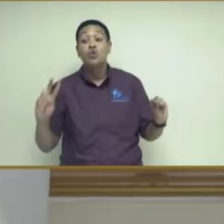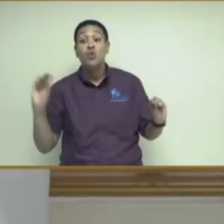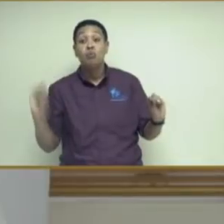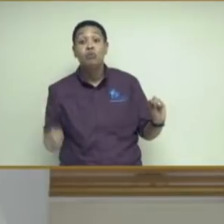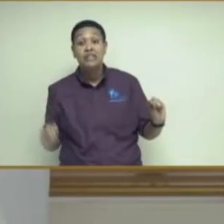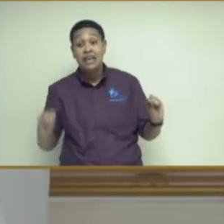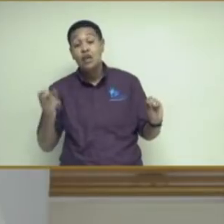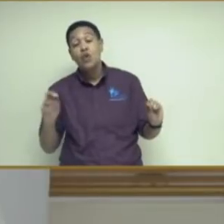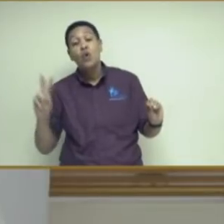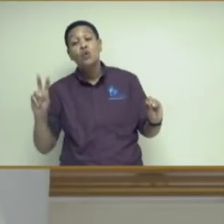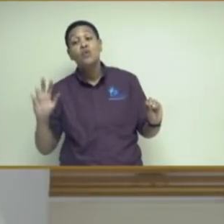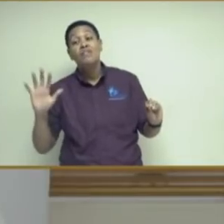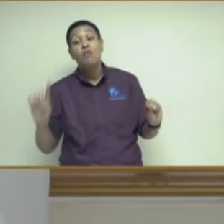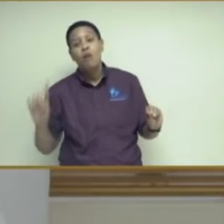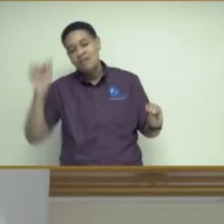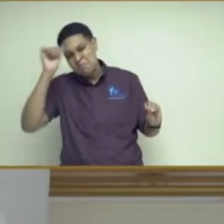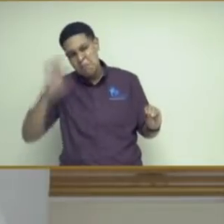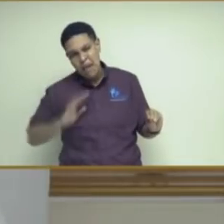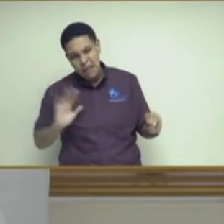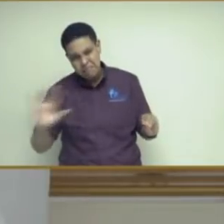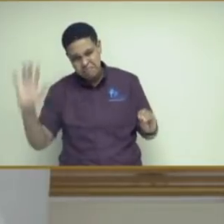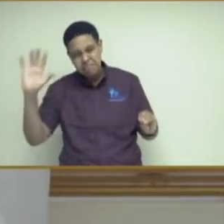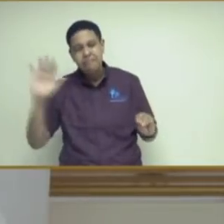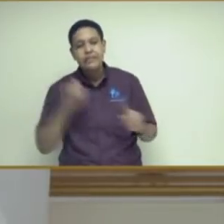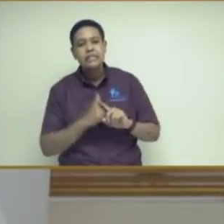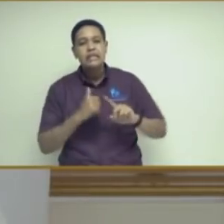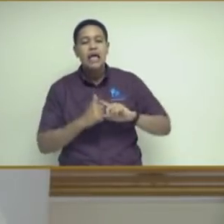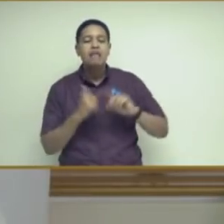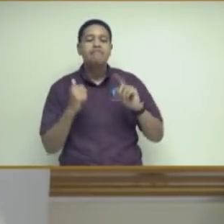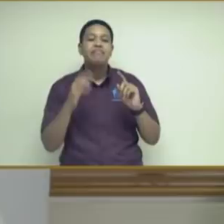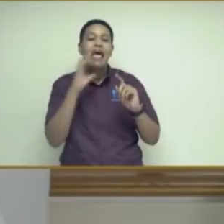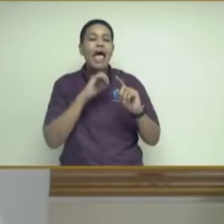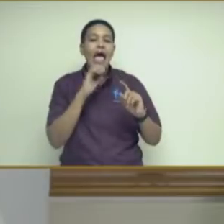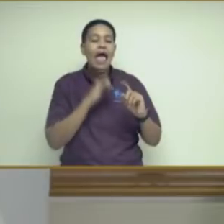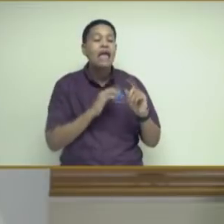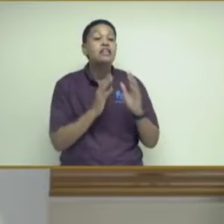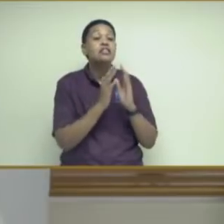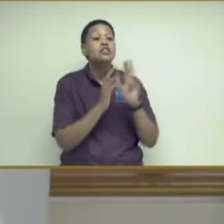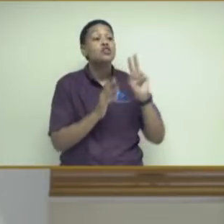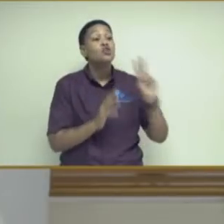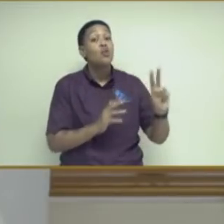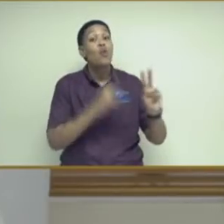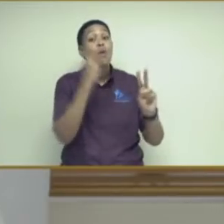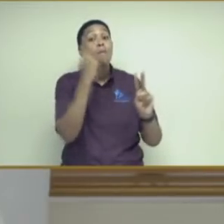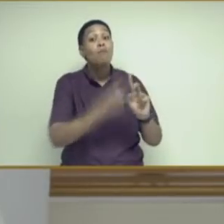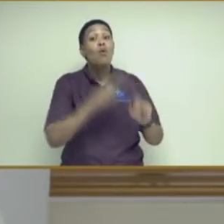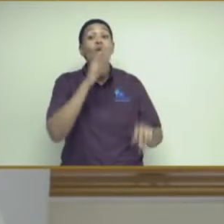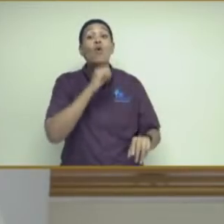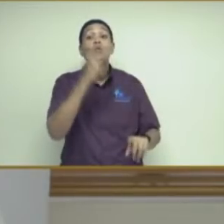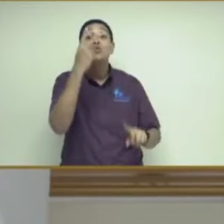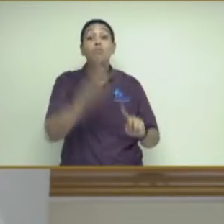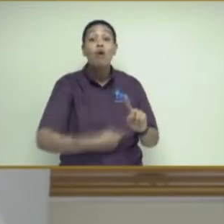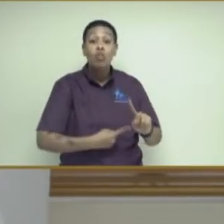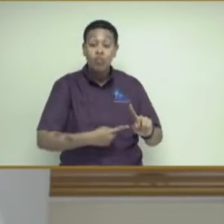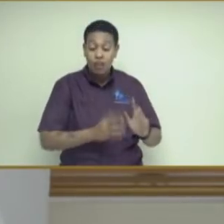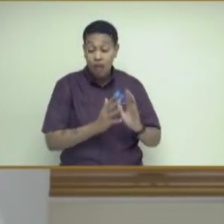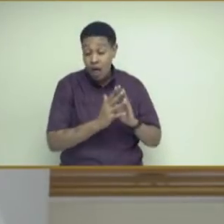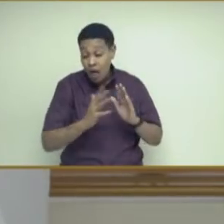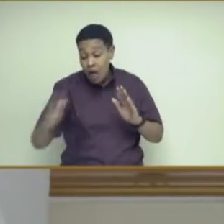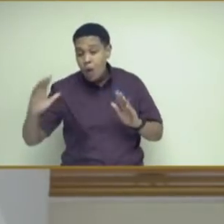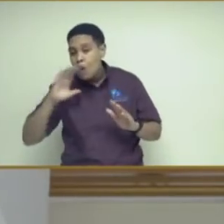or 251 are males, and they range ages between 2 months and 87